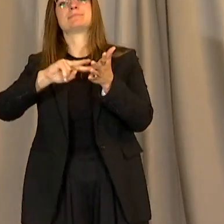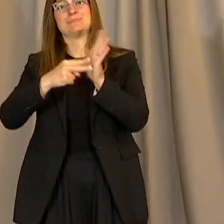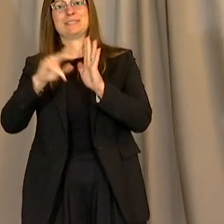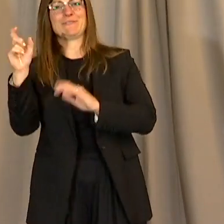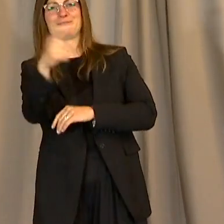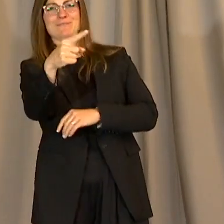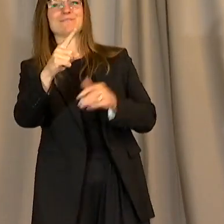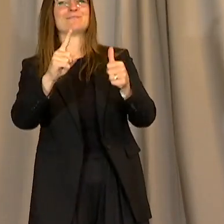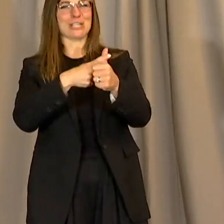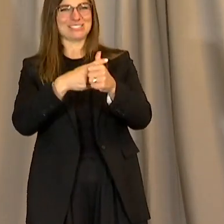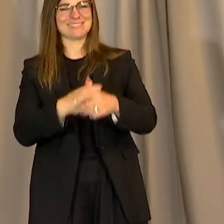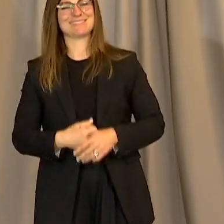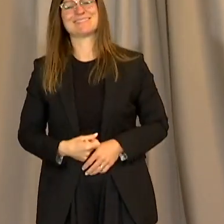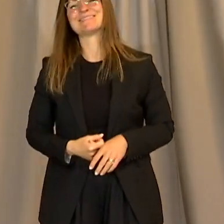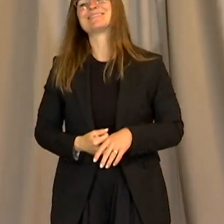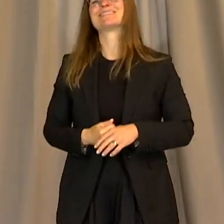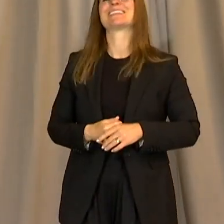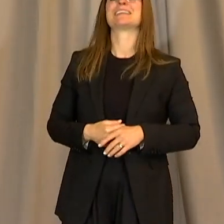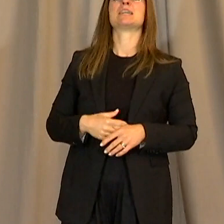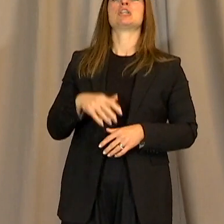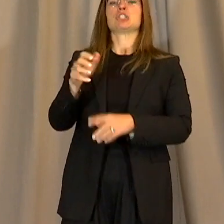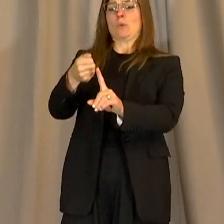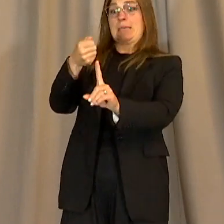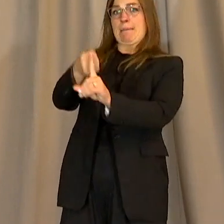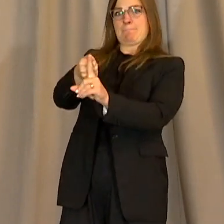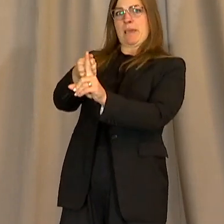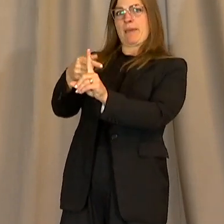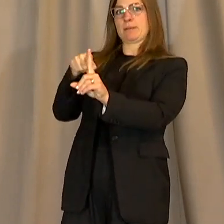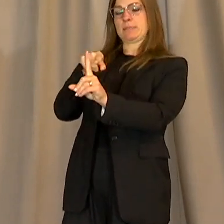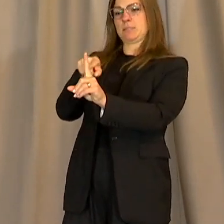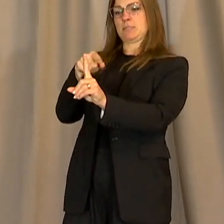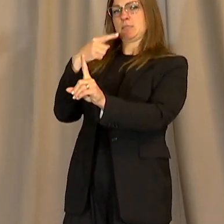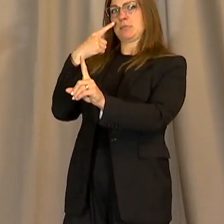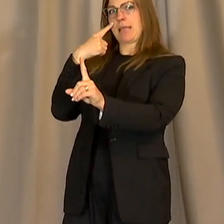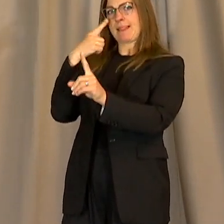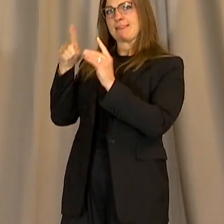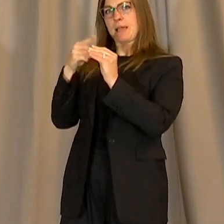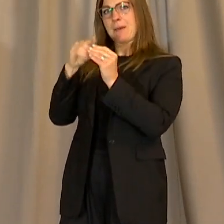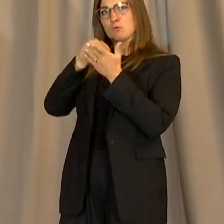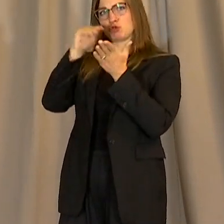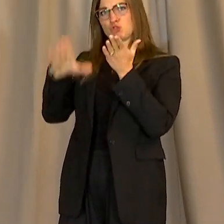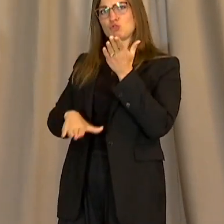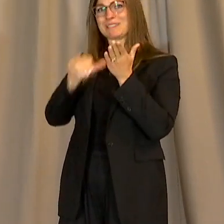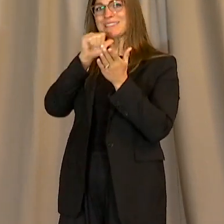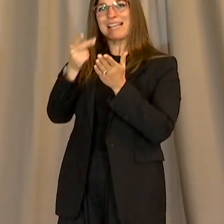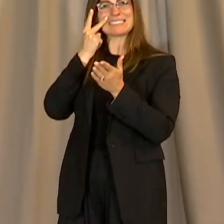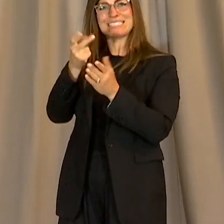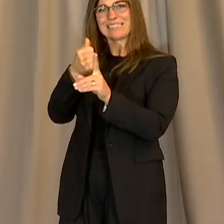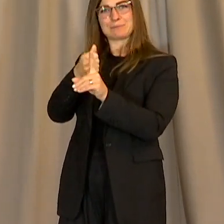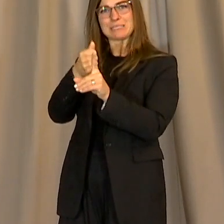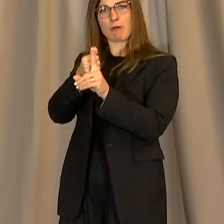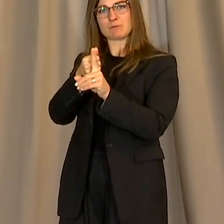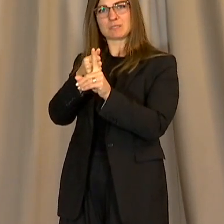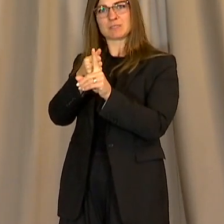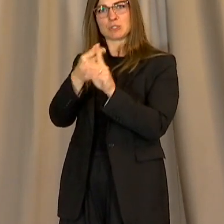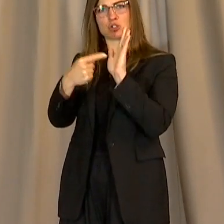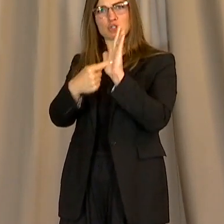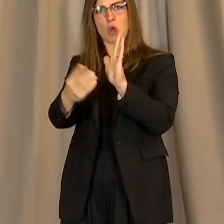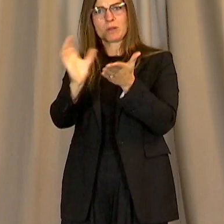So the impact, when I think about students not seeing themselves reflected in the curriculum,